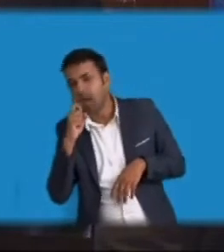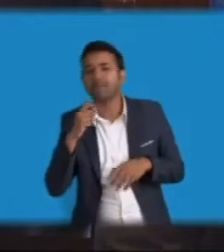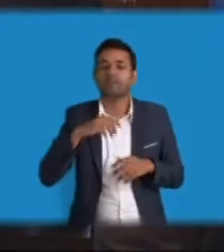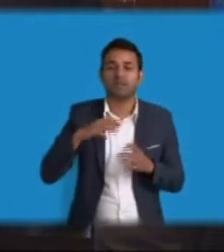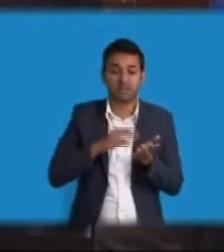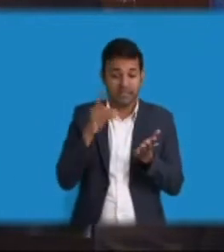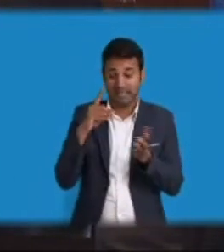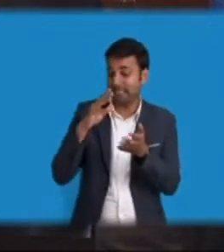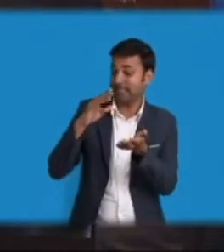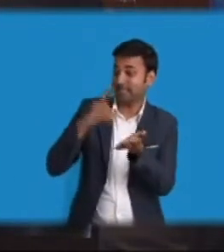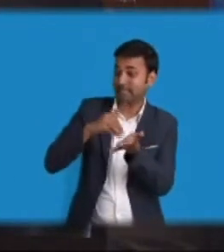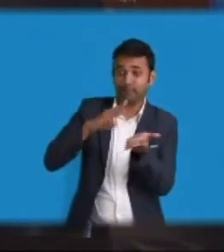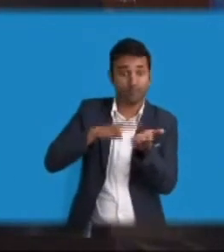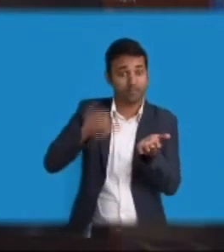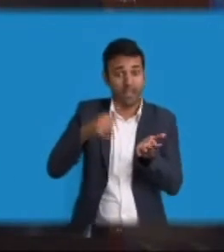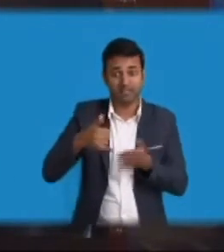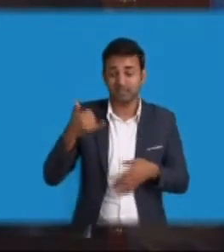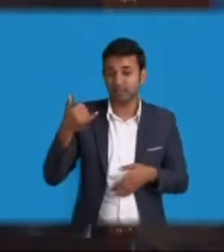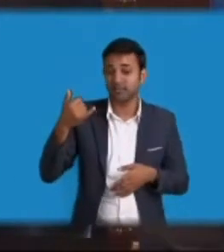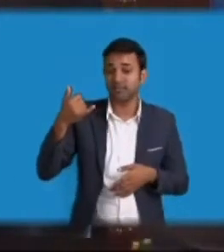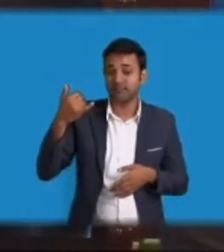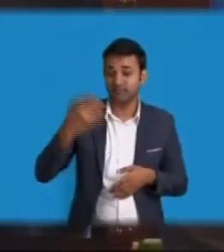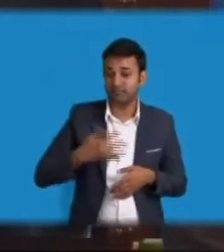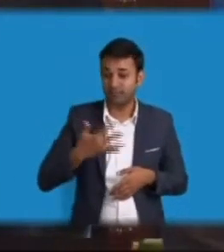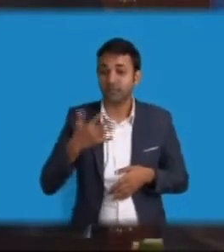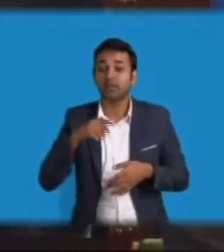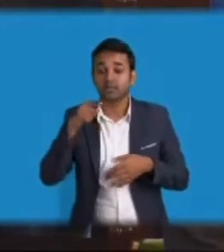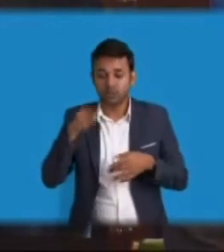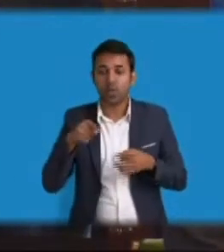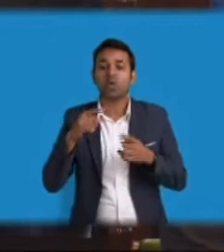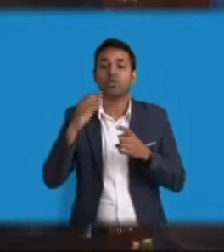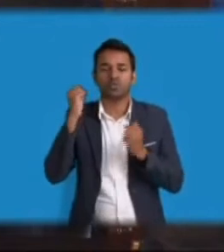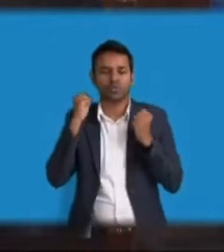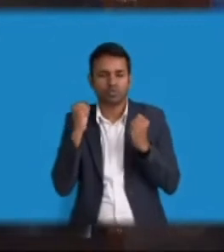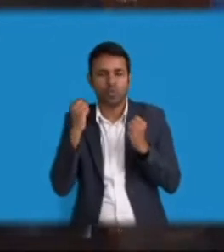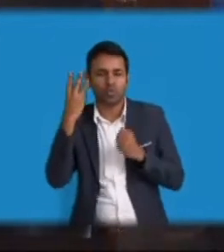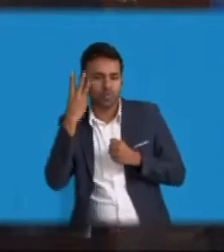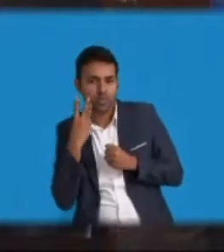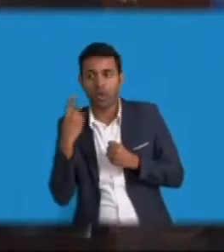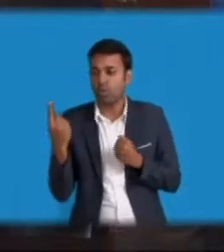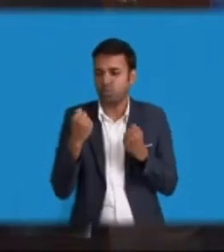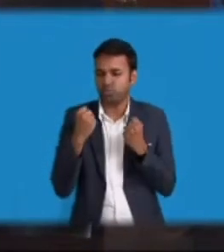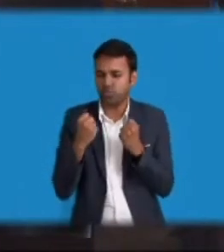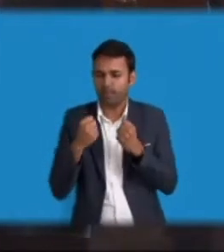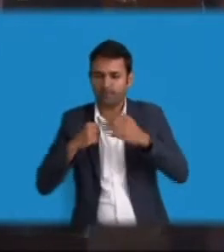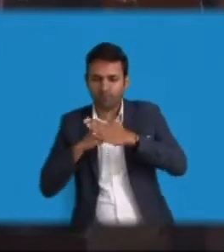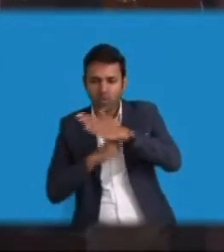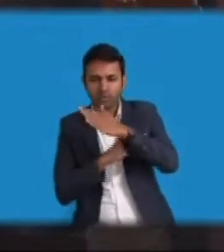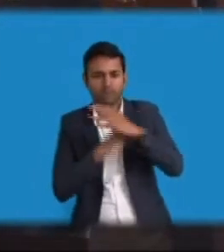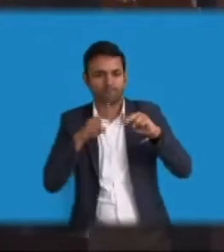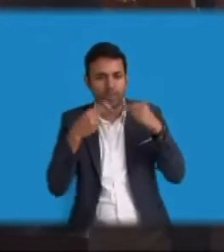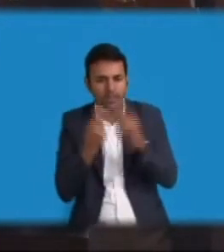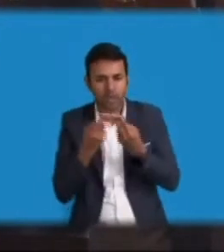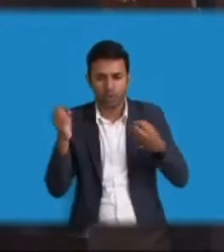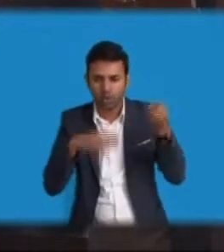Madam Speaker, we will pay proper respect to those strong women who laid the foundation of our families and contributed towards